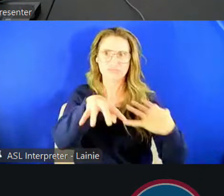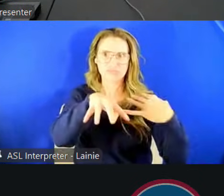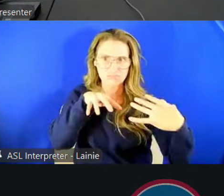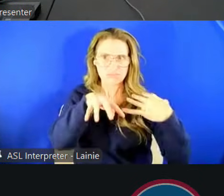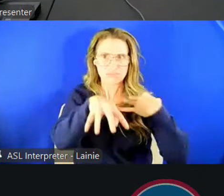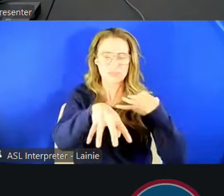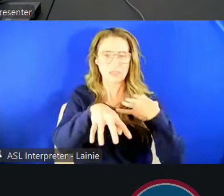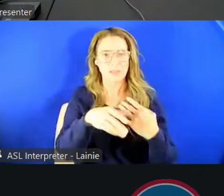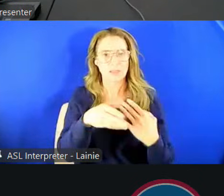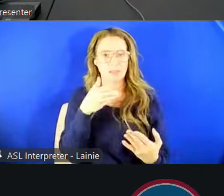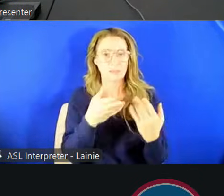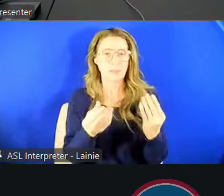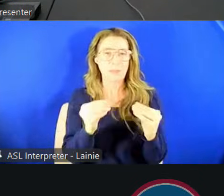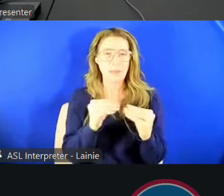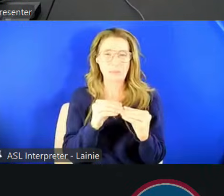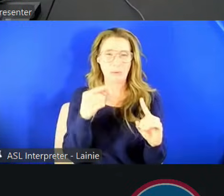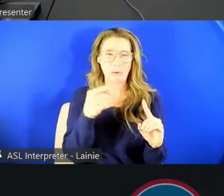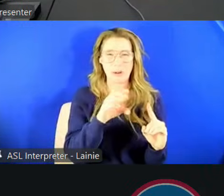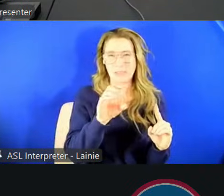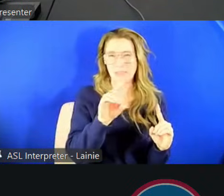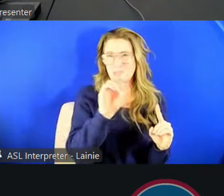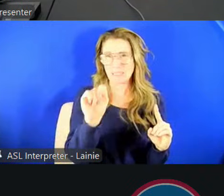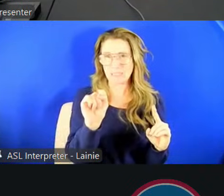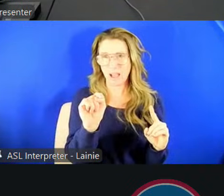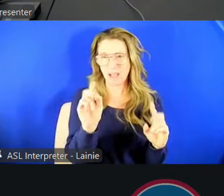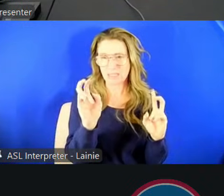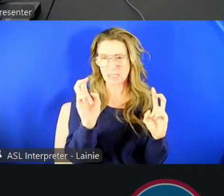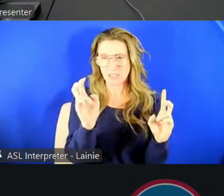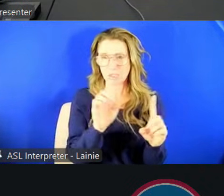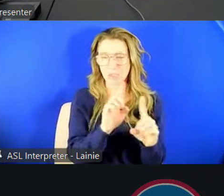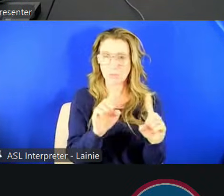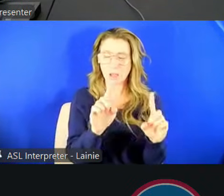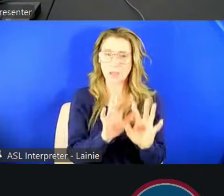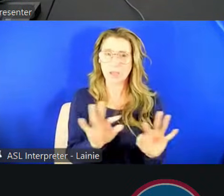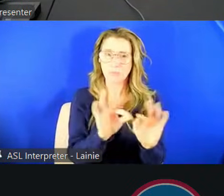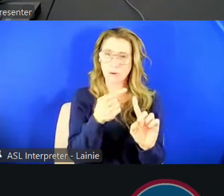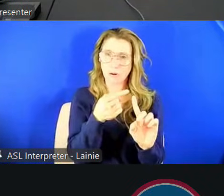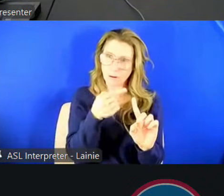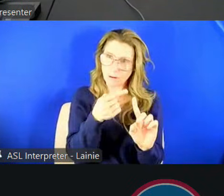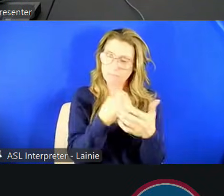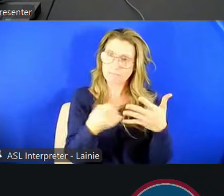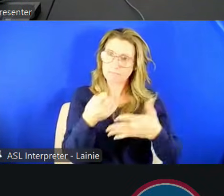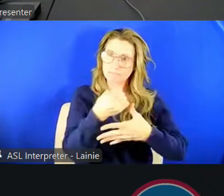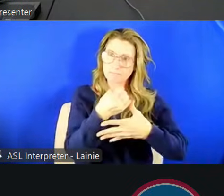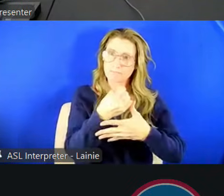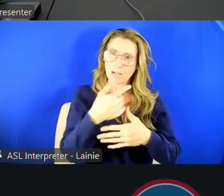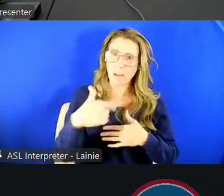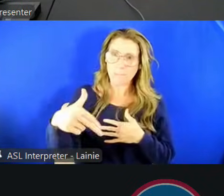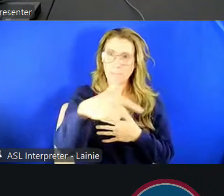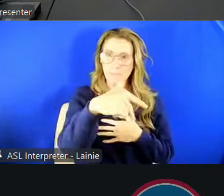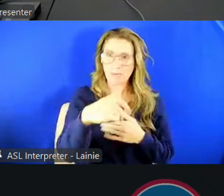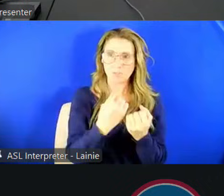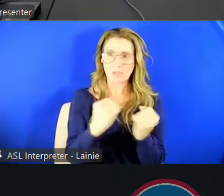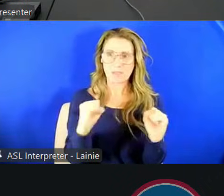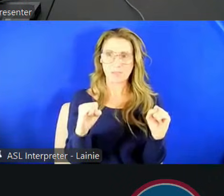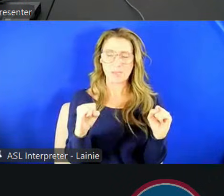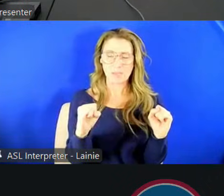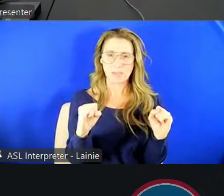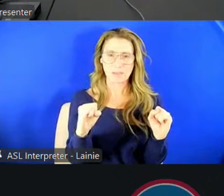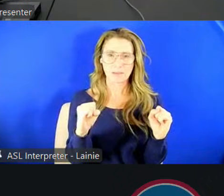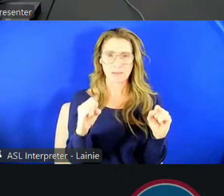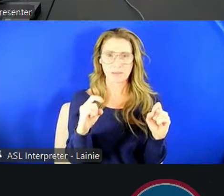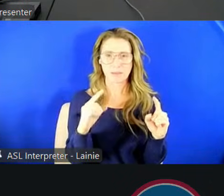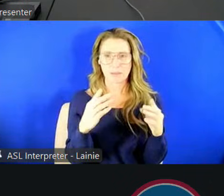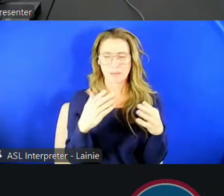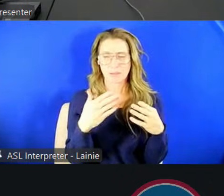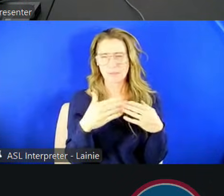Maybe that's more of a CDOT issue, but just making sure that pedestrian safety is being considered, I guess, across the board too, not just at rail stations, with the center